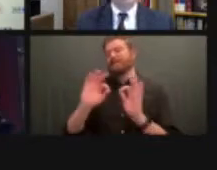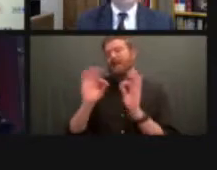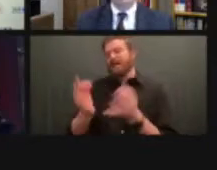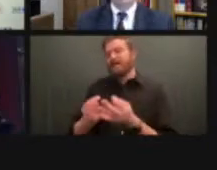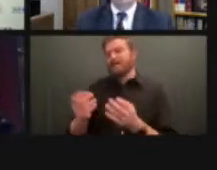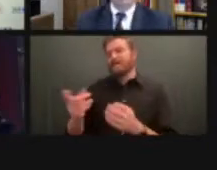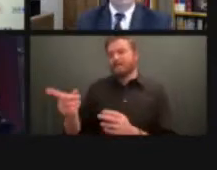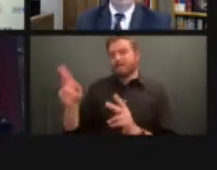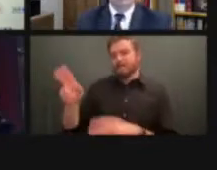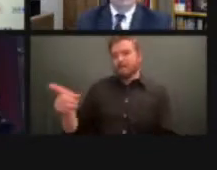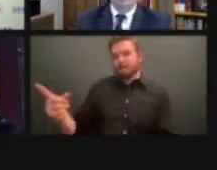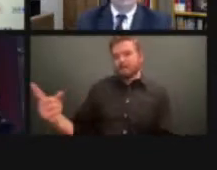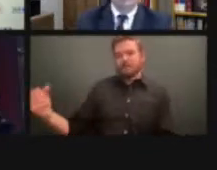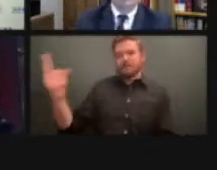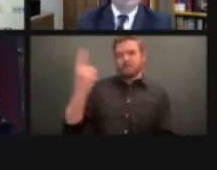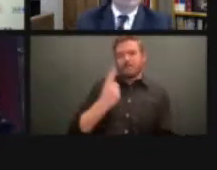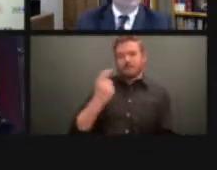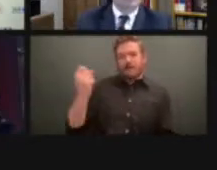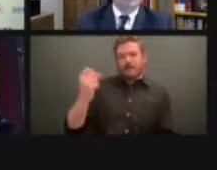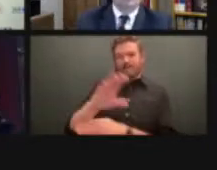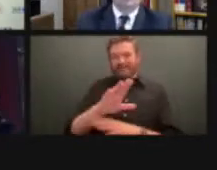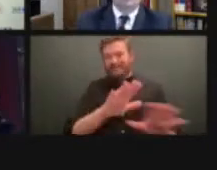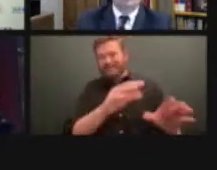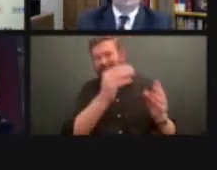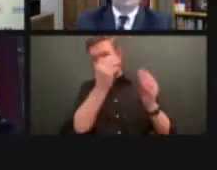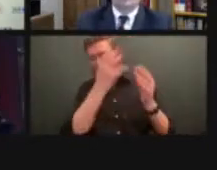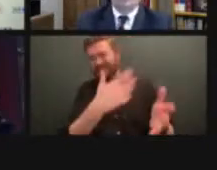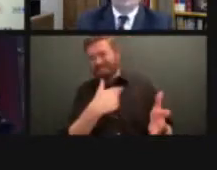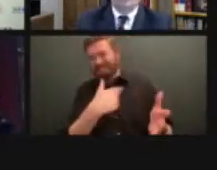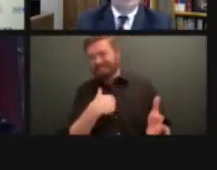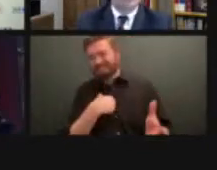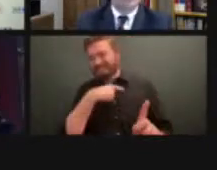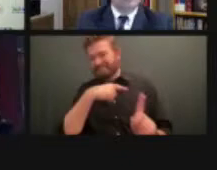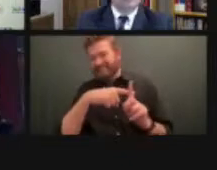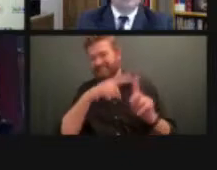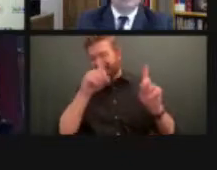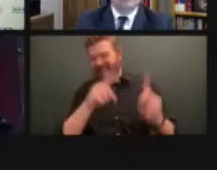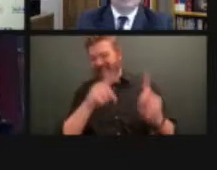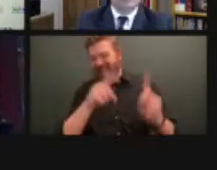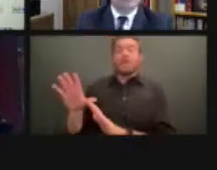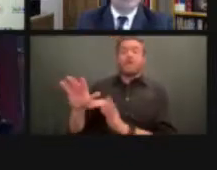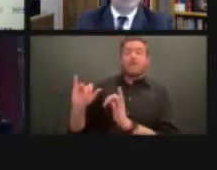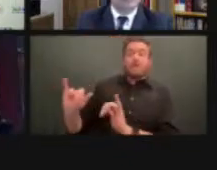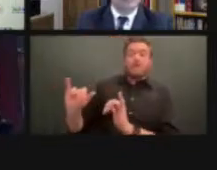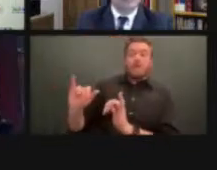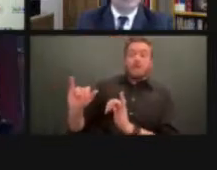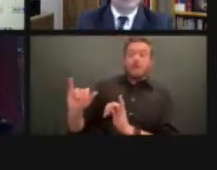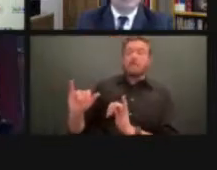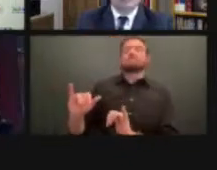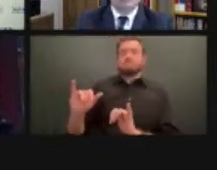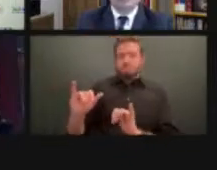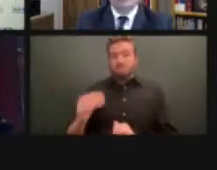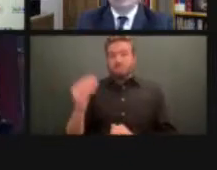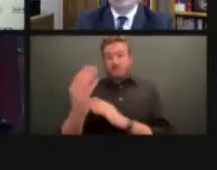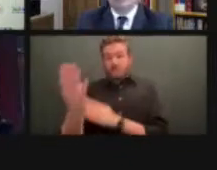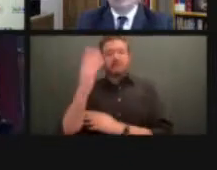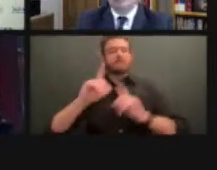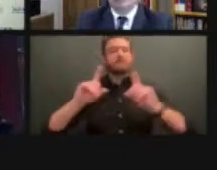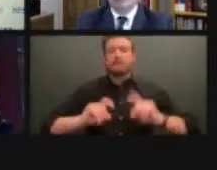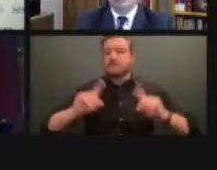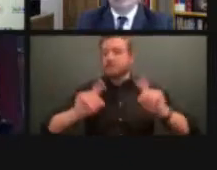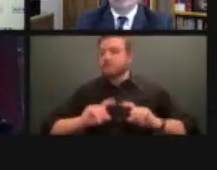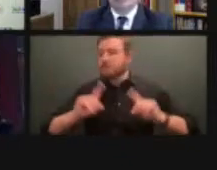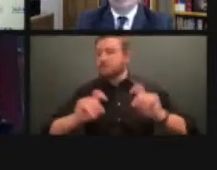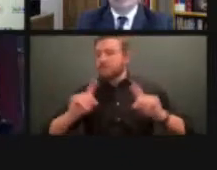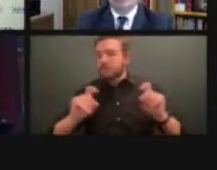said they had each tested positive. We then arranged for tests on Monday morning. Tammy came up,